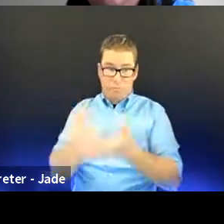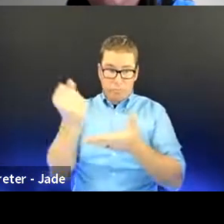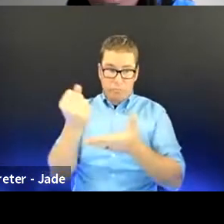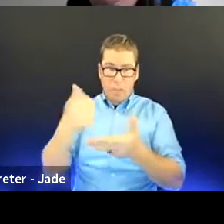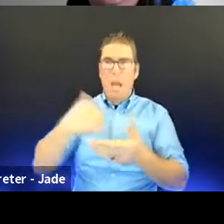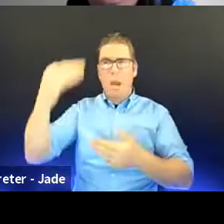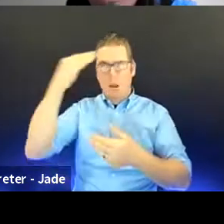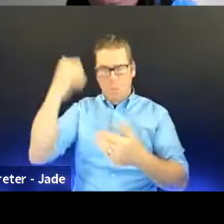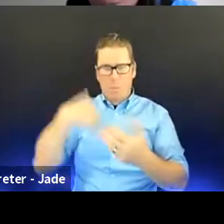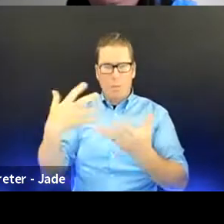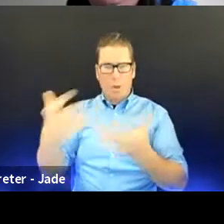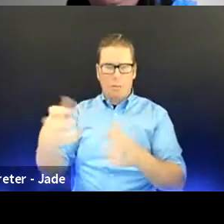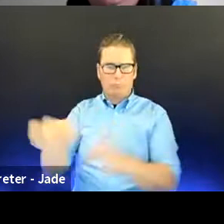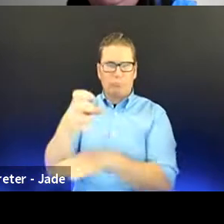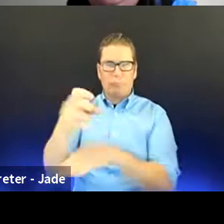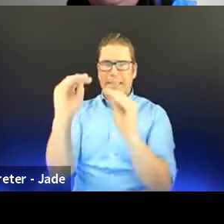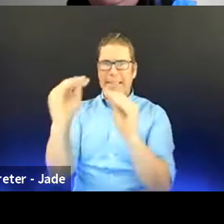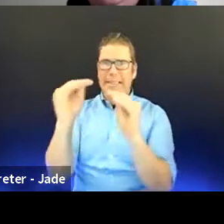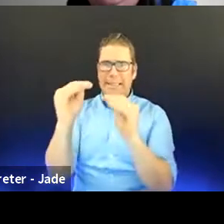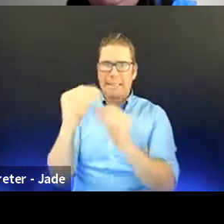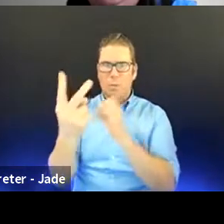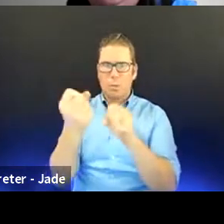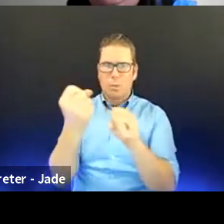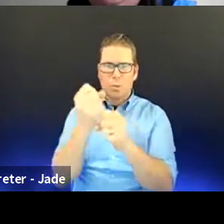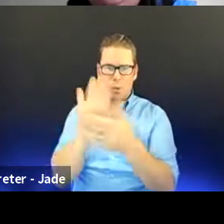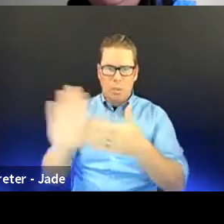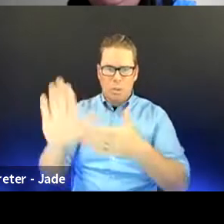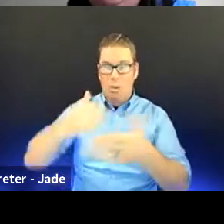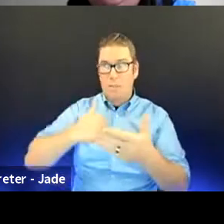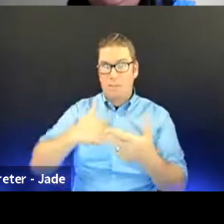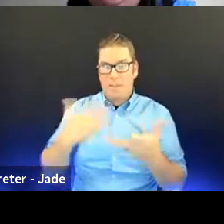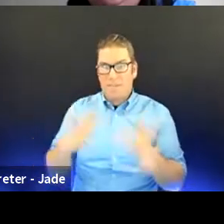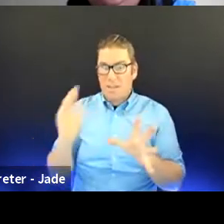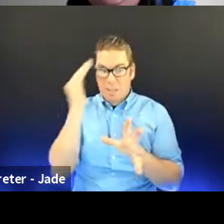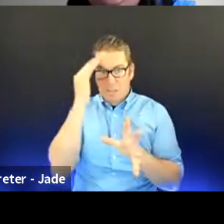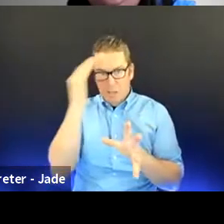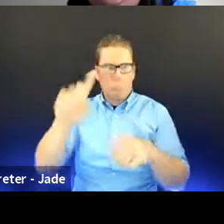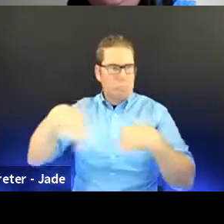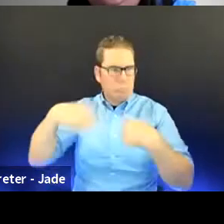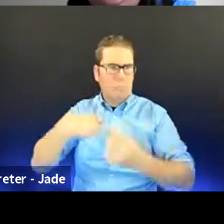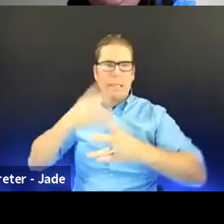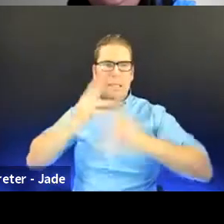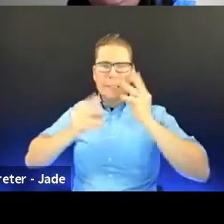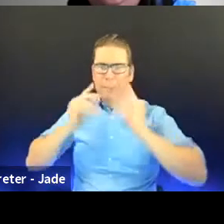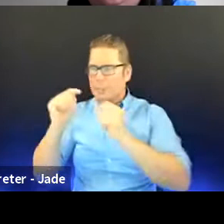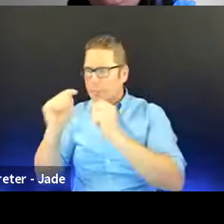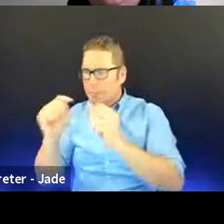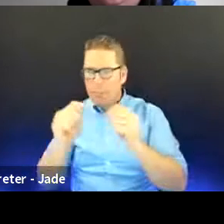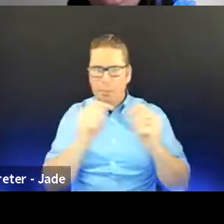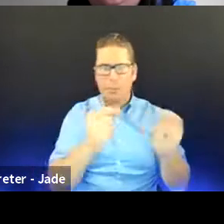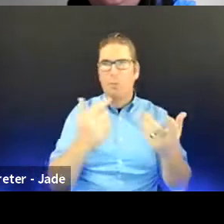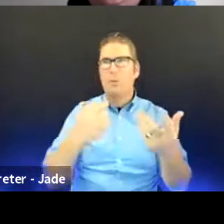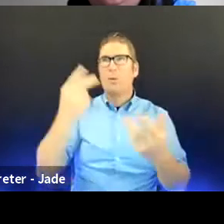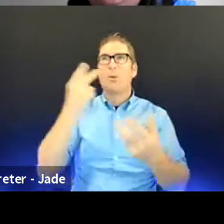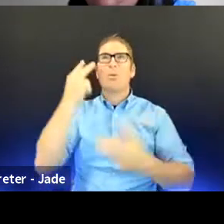college. I knew by then, after having worked as a tutor and thinking about my experience